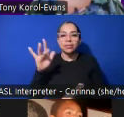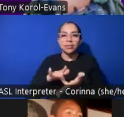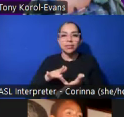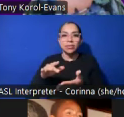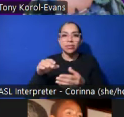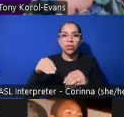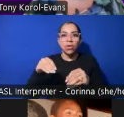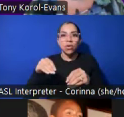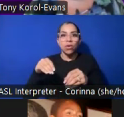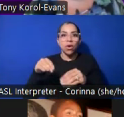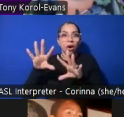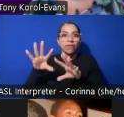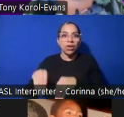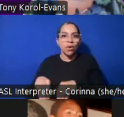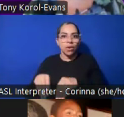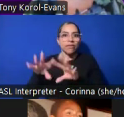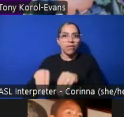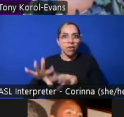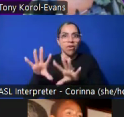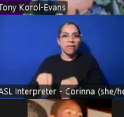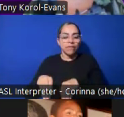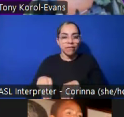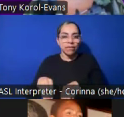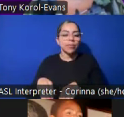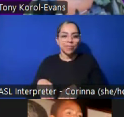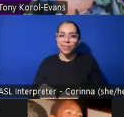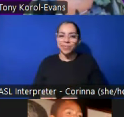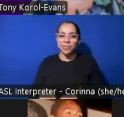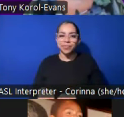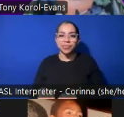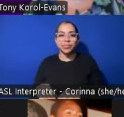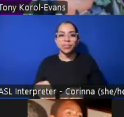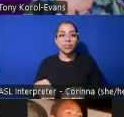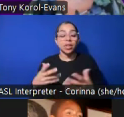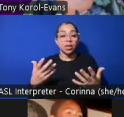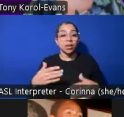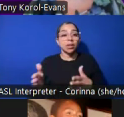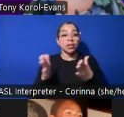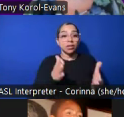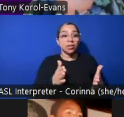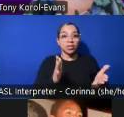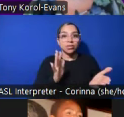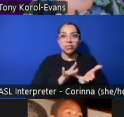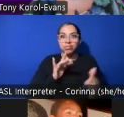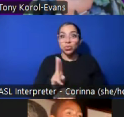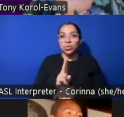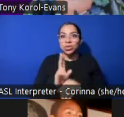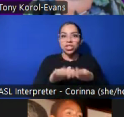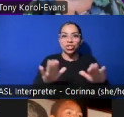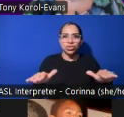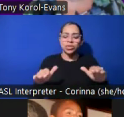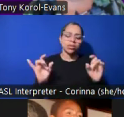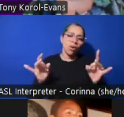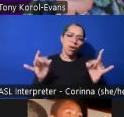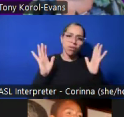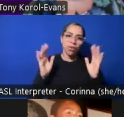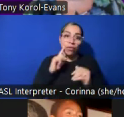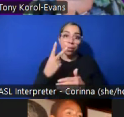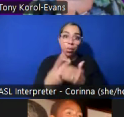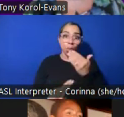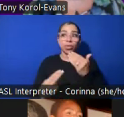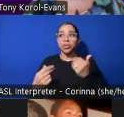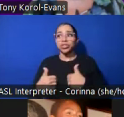Um, Using children, just an awful, terrible tactic for both the survivor and for